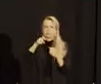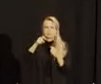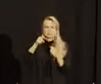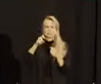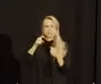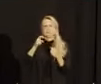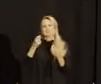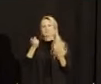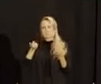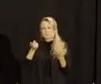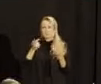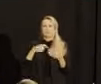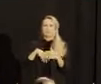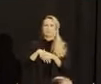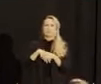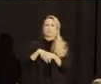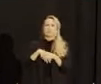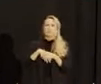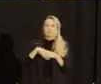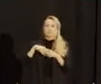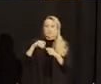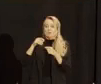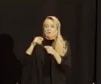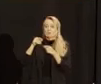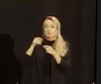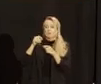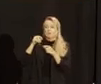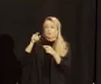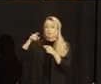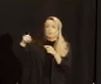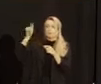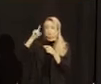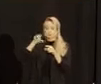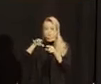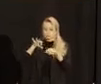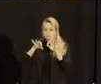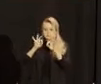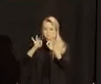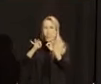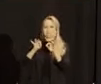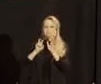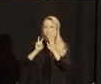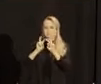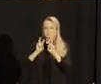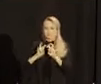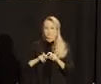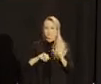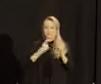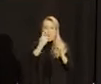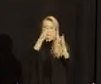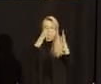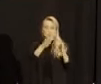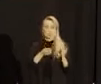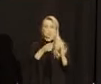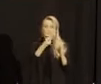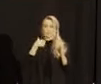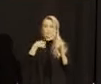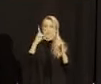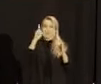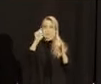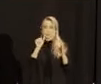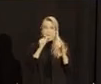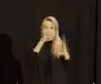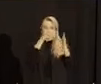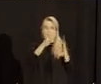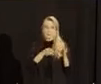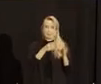that households that include a person with a disability have at least $17,000 in